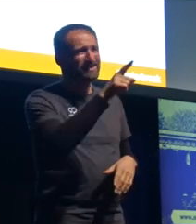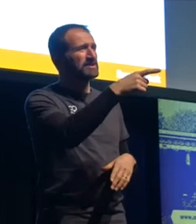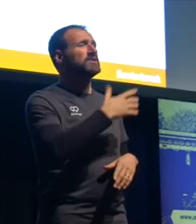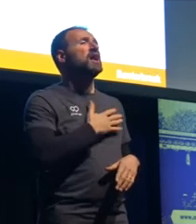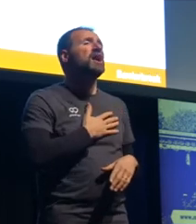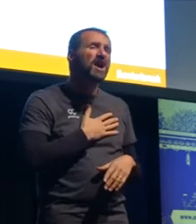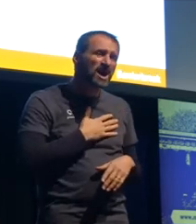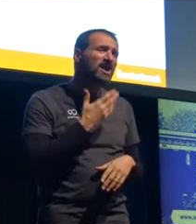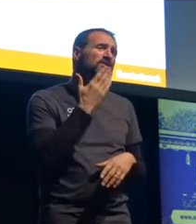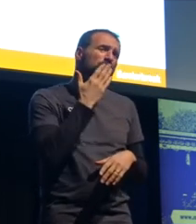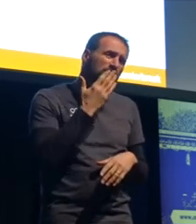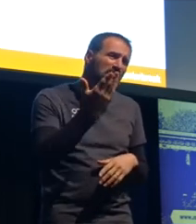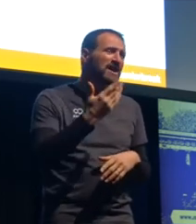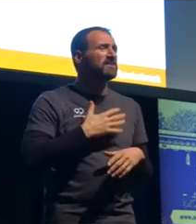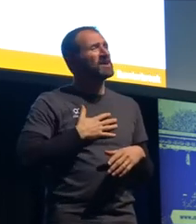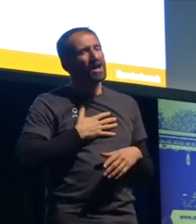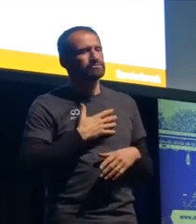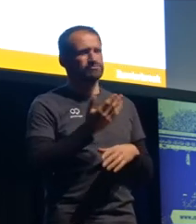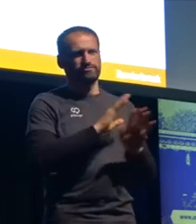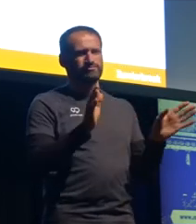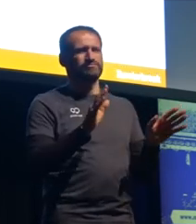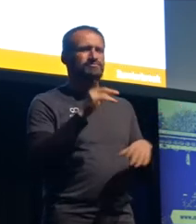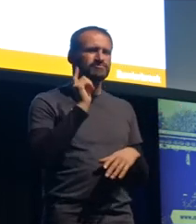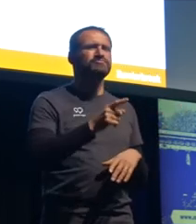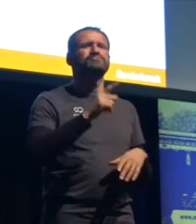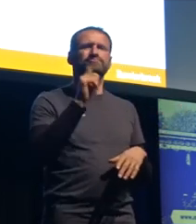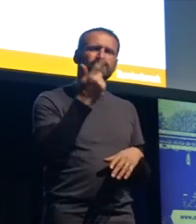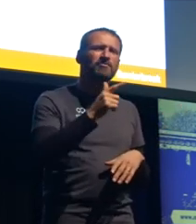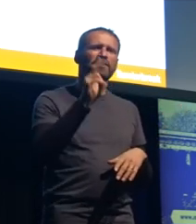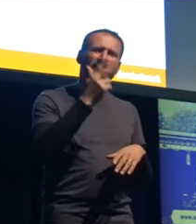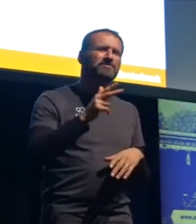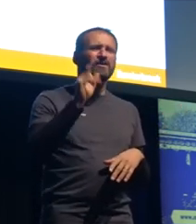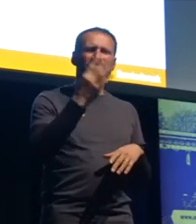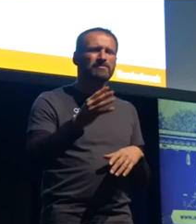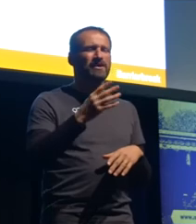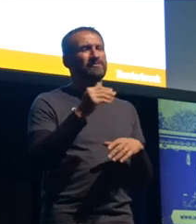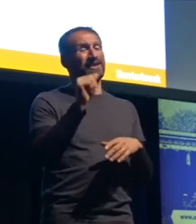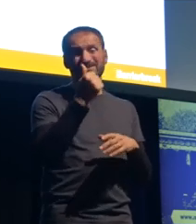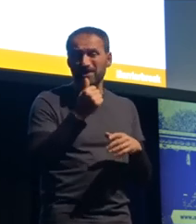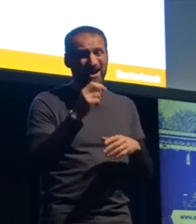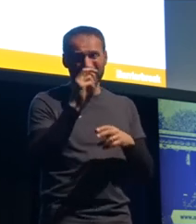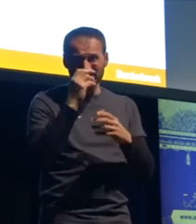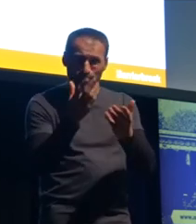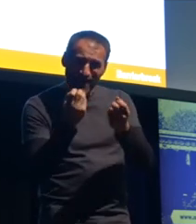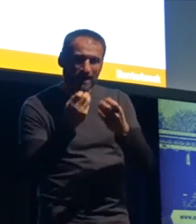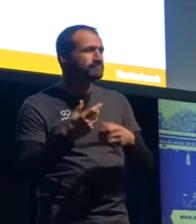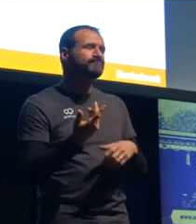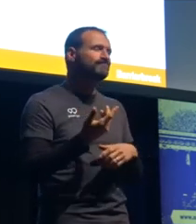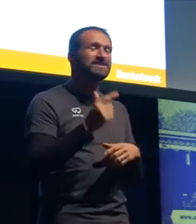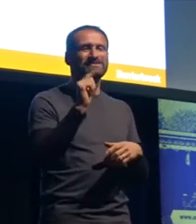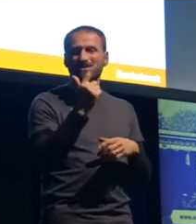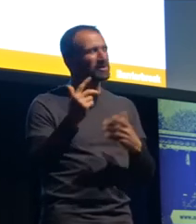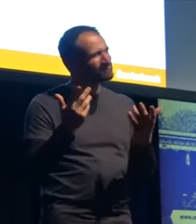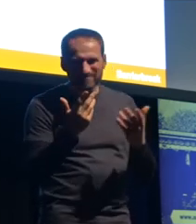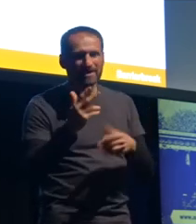want is for them to do it multiple times, maybe four or five times. The first time they'll struggle, the second time they'll struggle, third time they'll adjust a little bit,